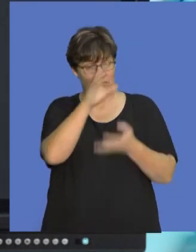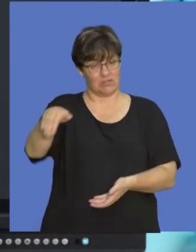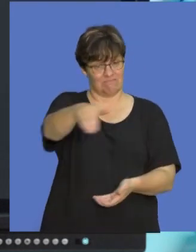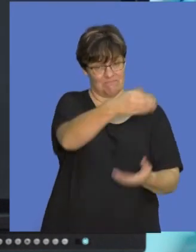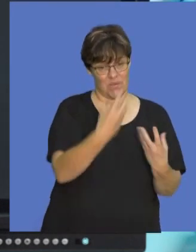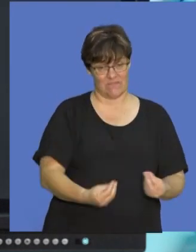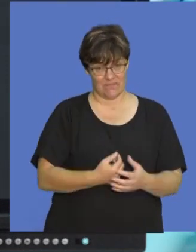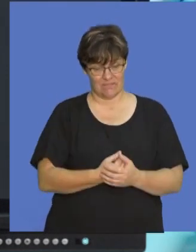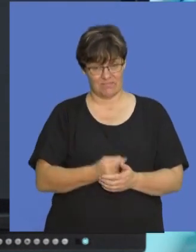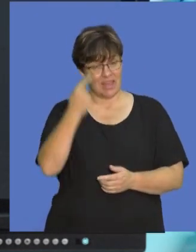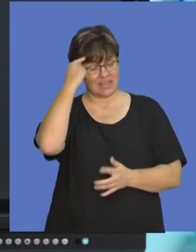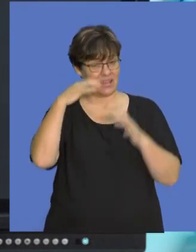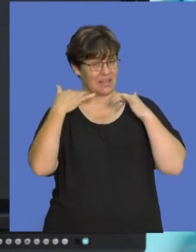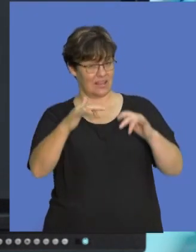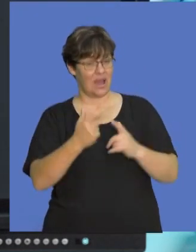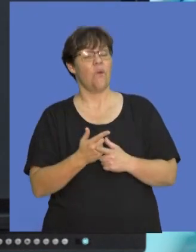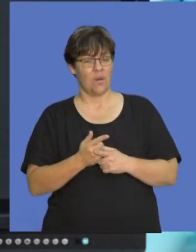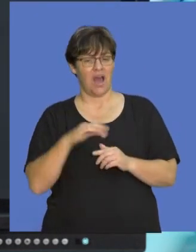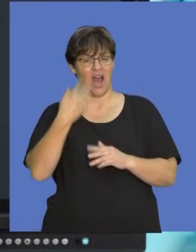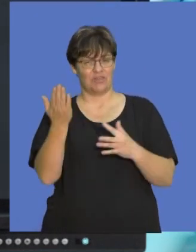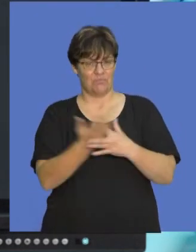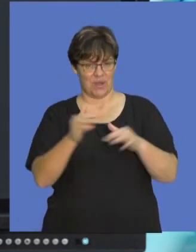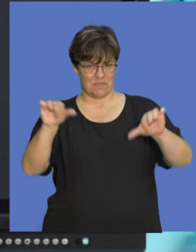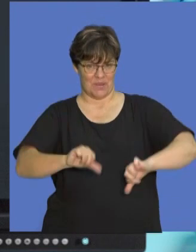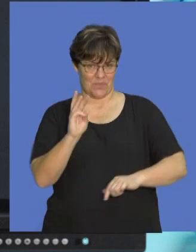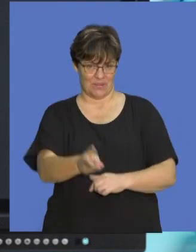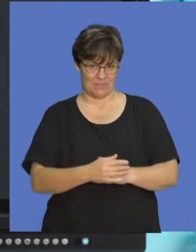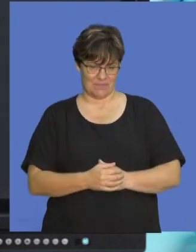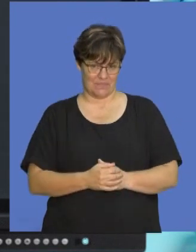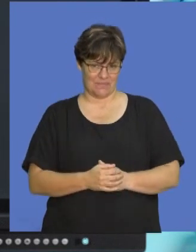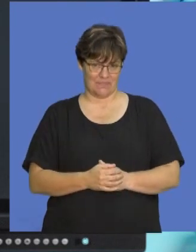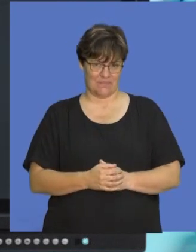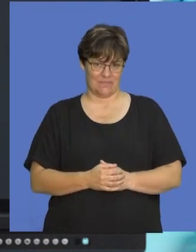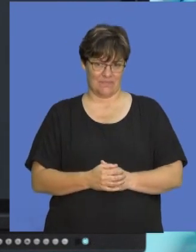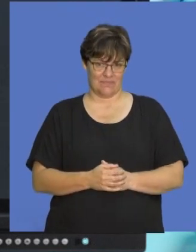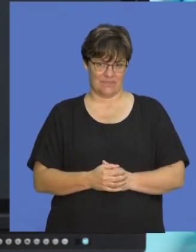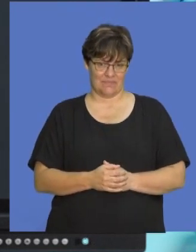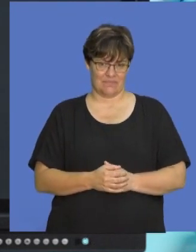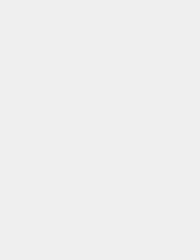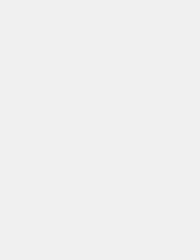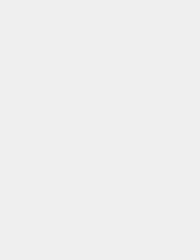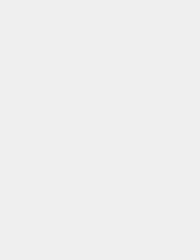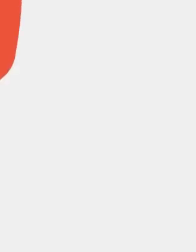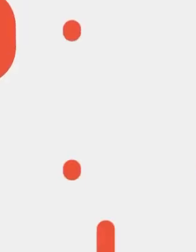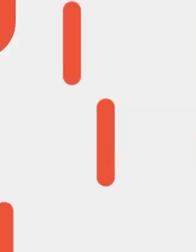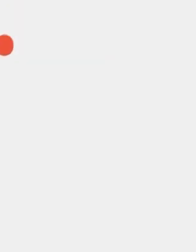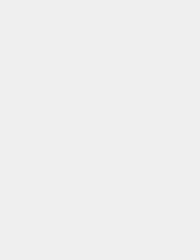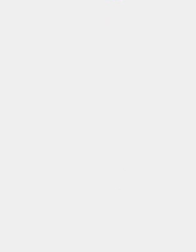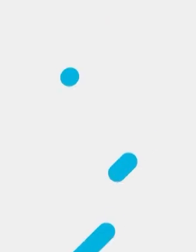All depends on how much data you've got. Think about it. We'll be back after this short break.